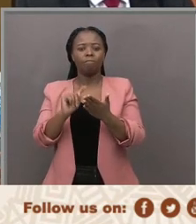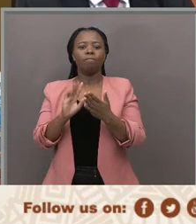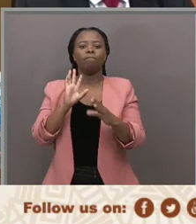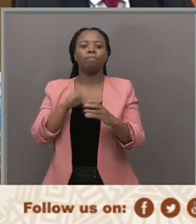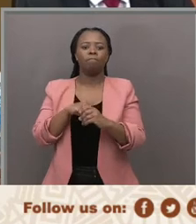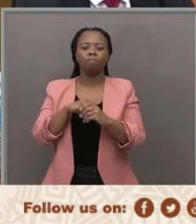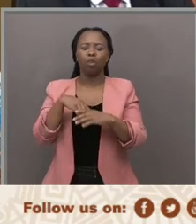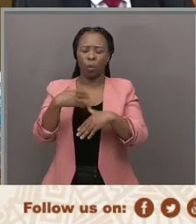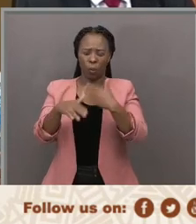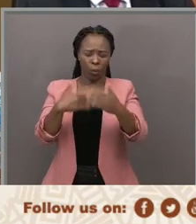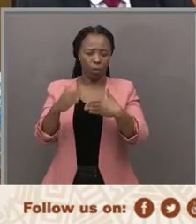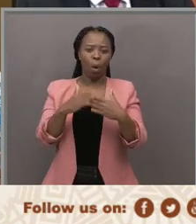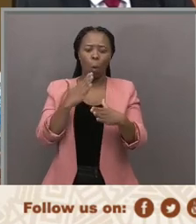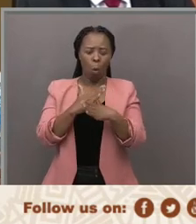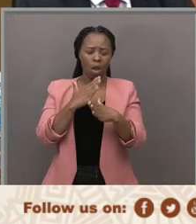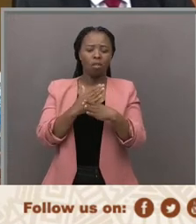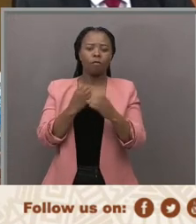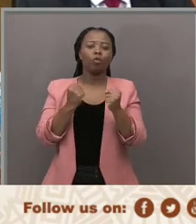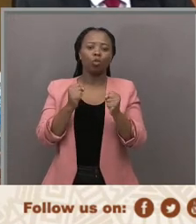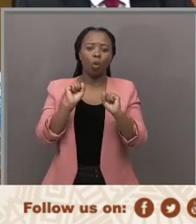very, very strongly.